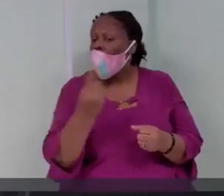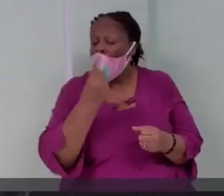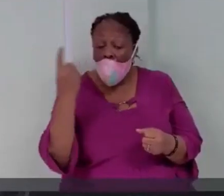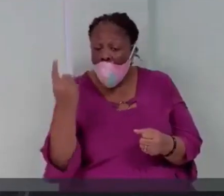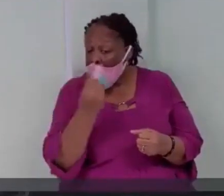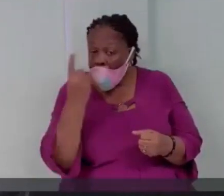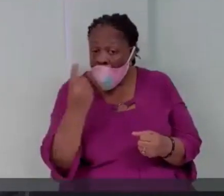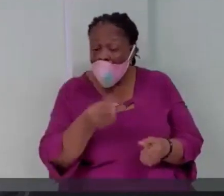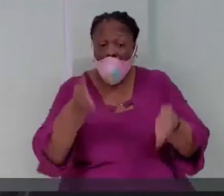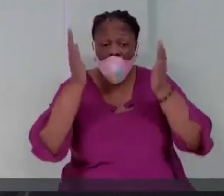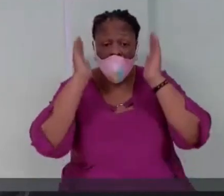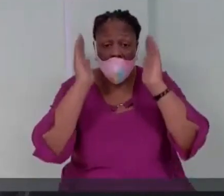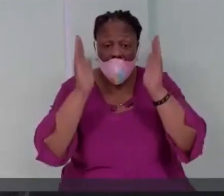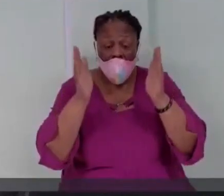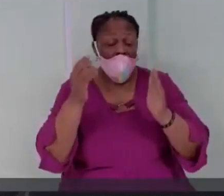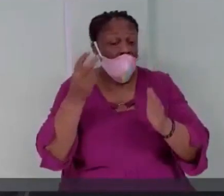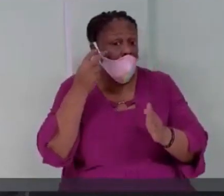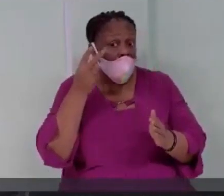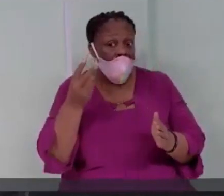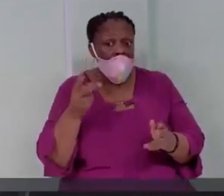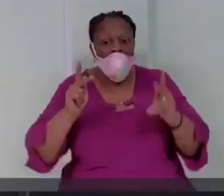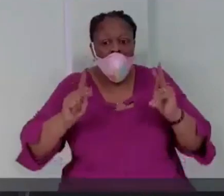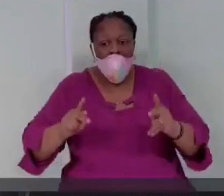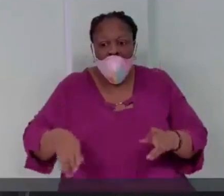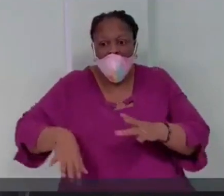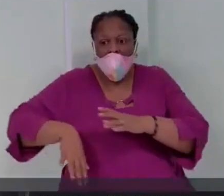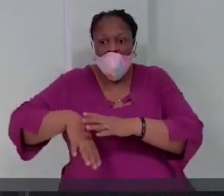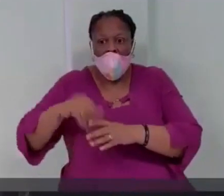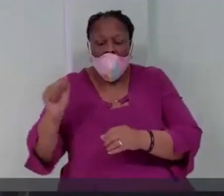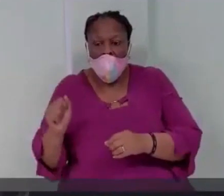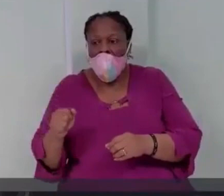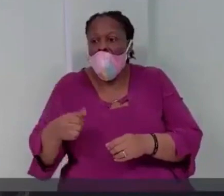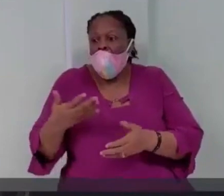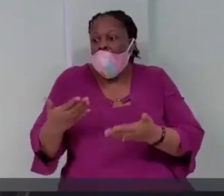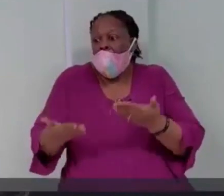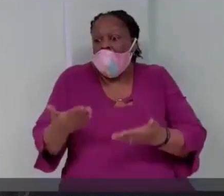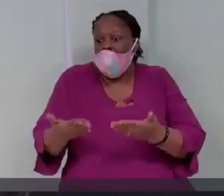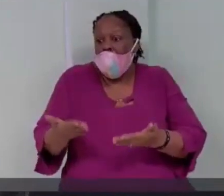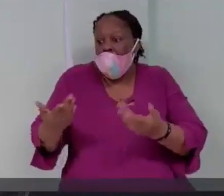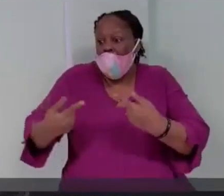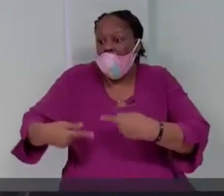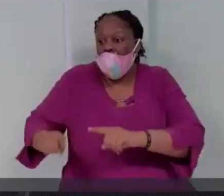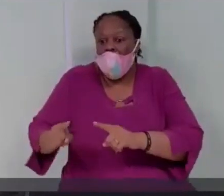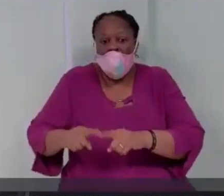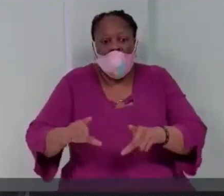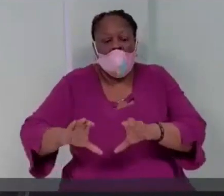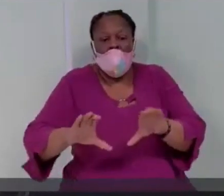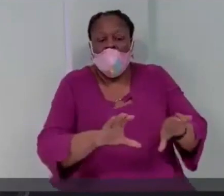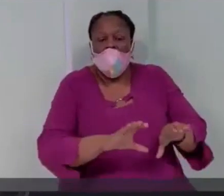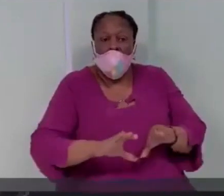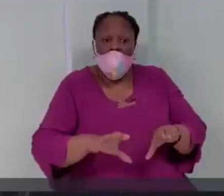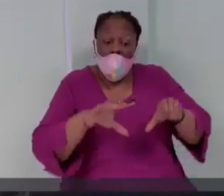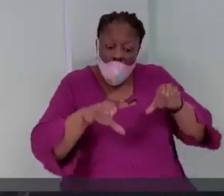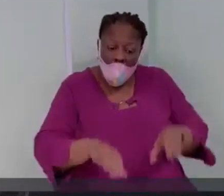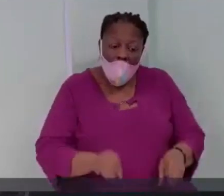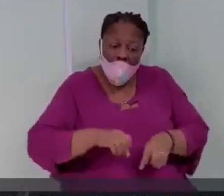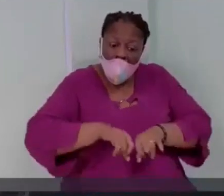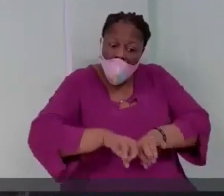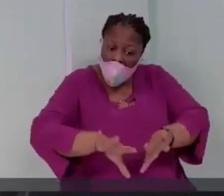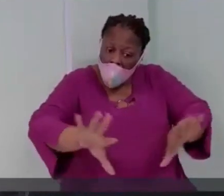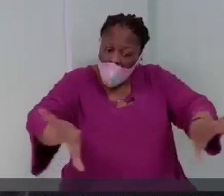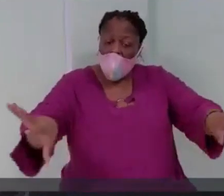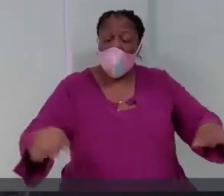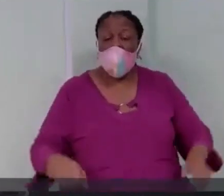the protocols and the provisions of the law which are intended to prevent the spread of the virus. Section 12 of the